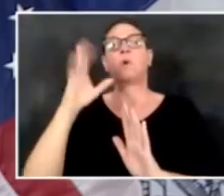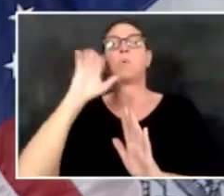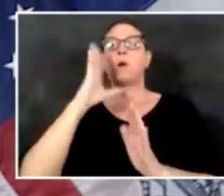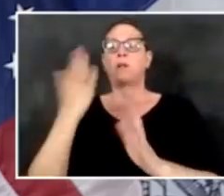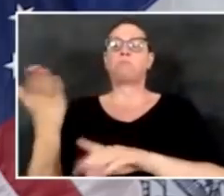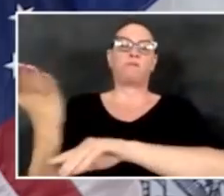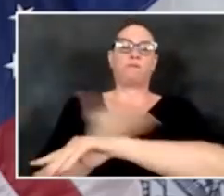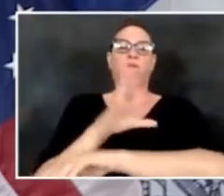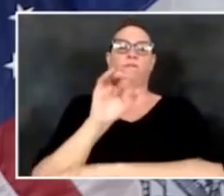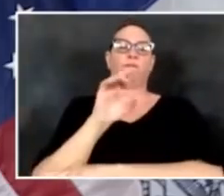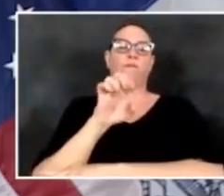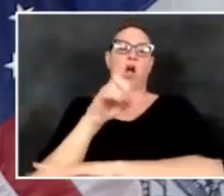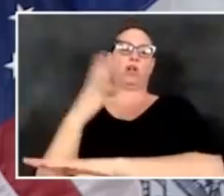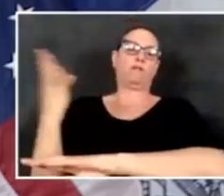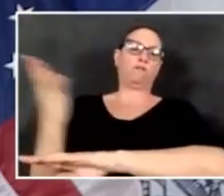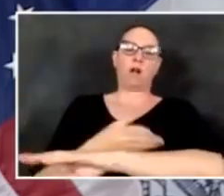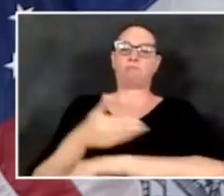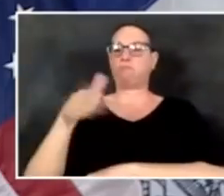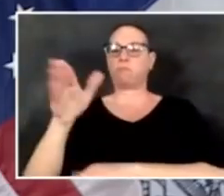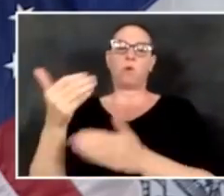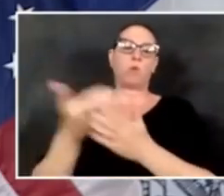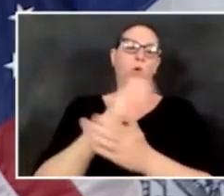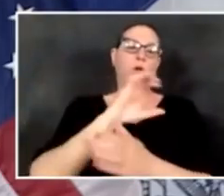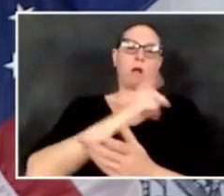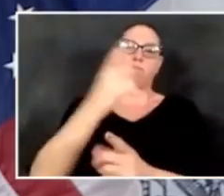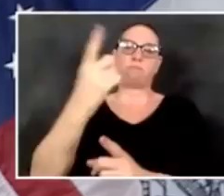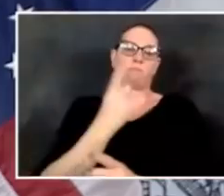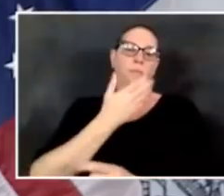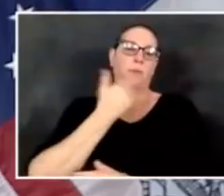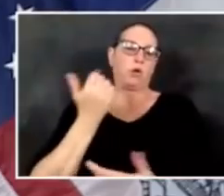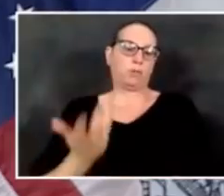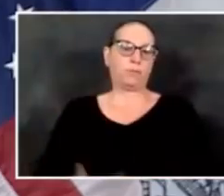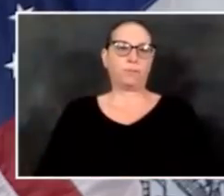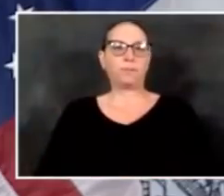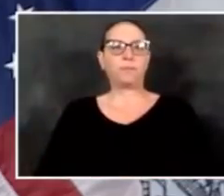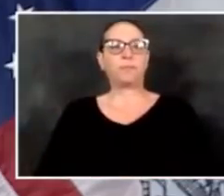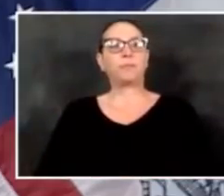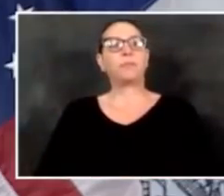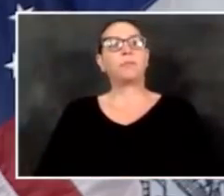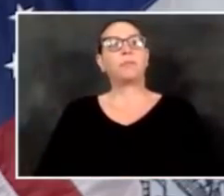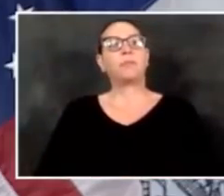behavior in our police force. On the other point about